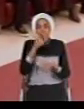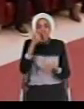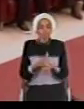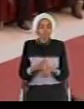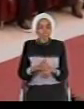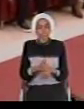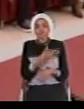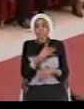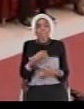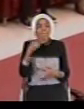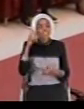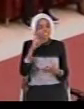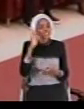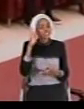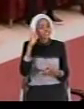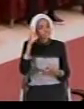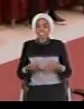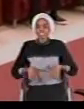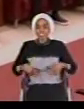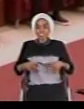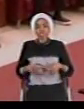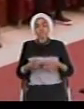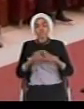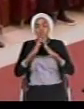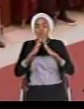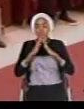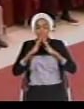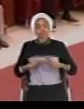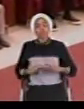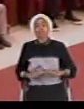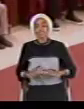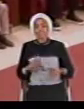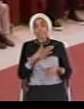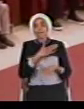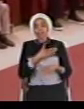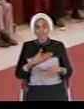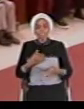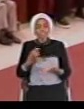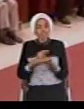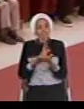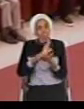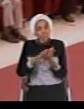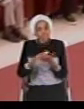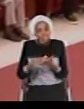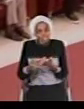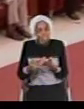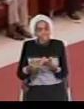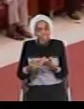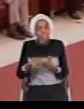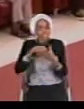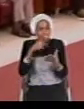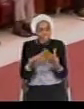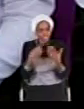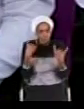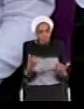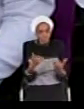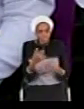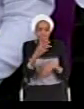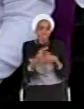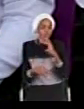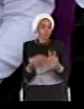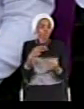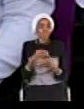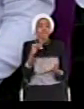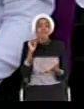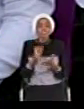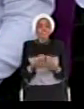will live soberly and righteously and godly in this present world. There'll be that